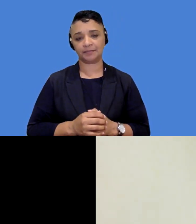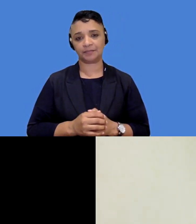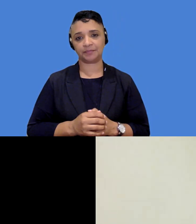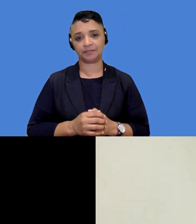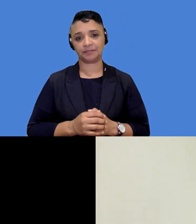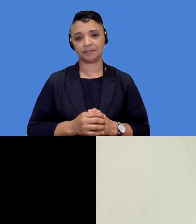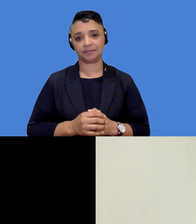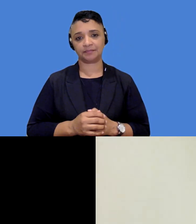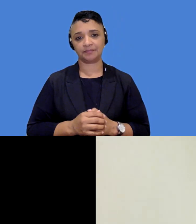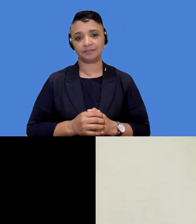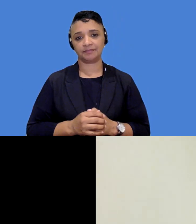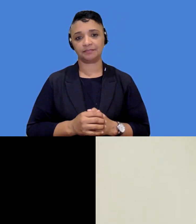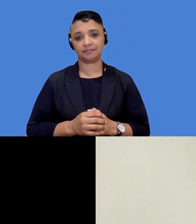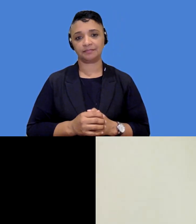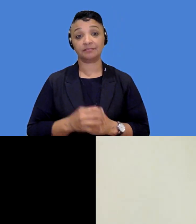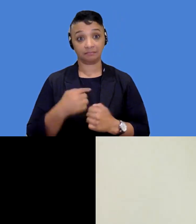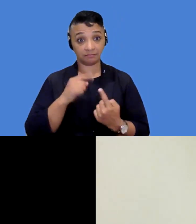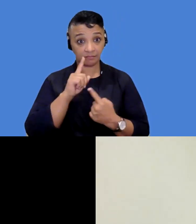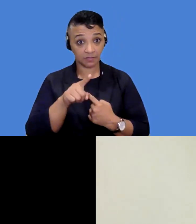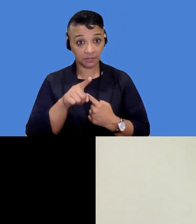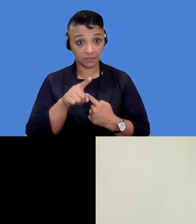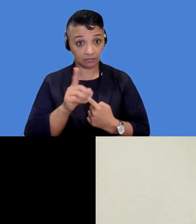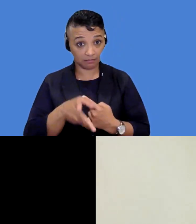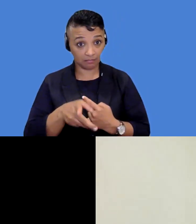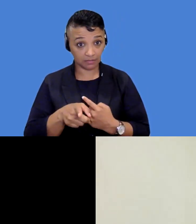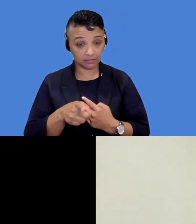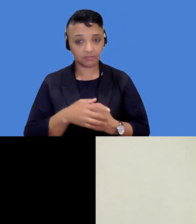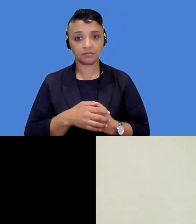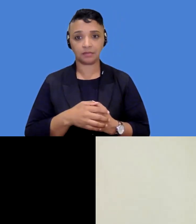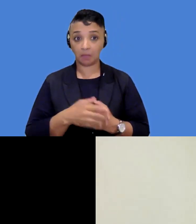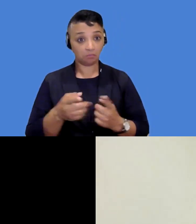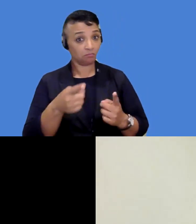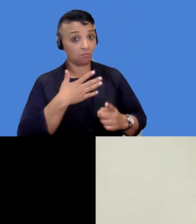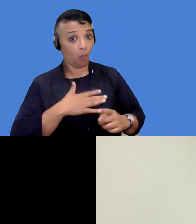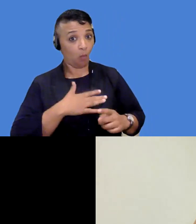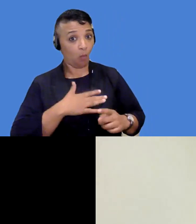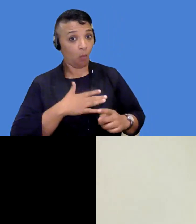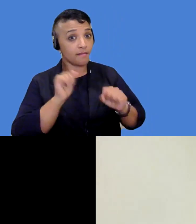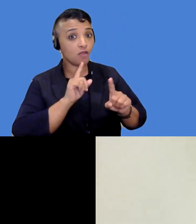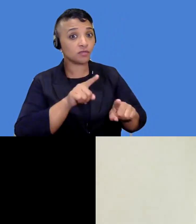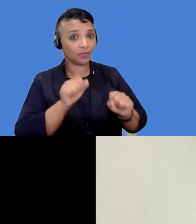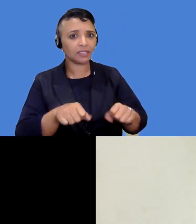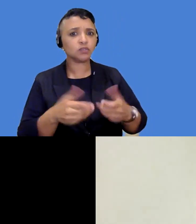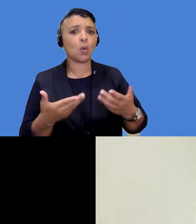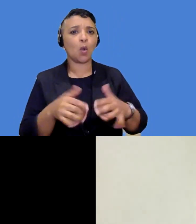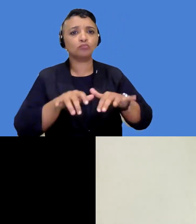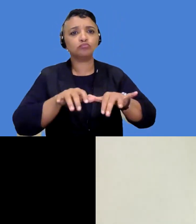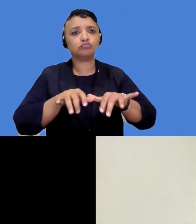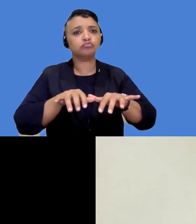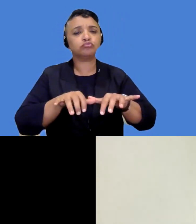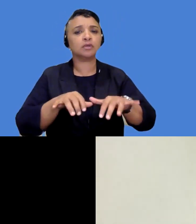Should I have to respond, Gayatri? If you want to, you can respond, or if you would like